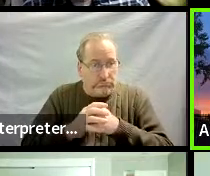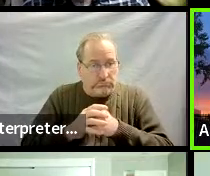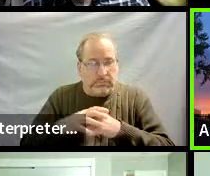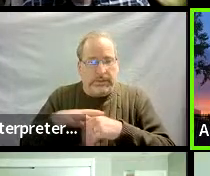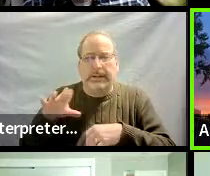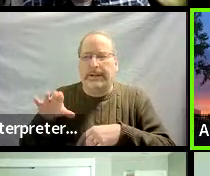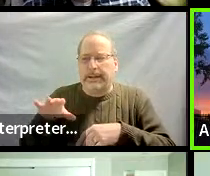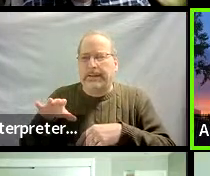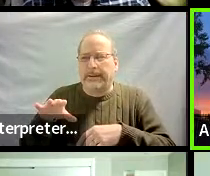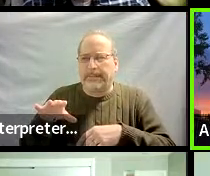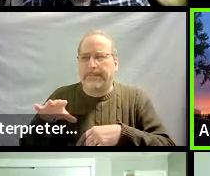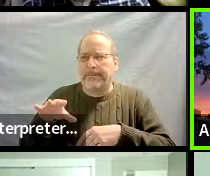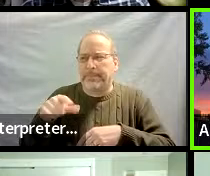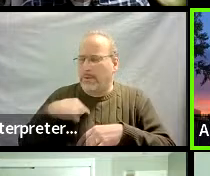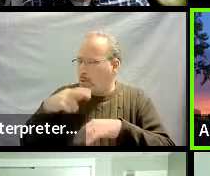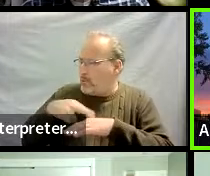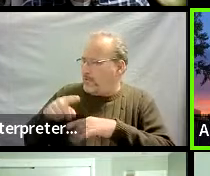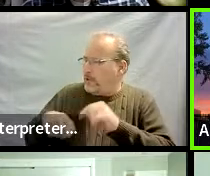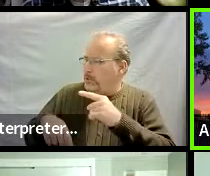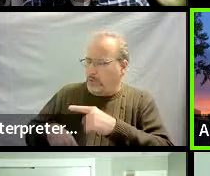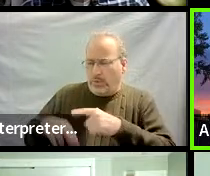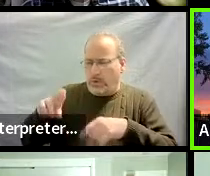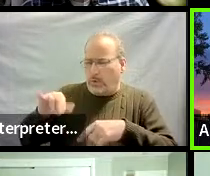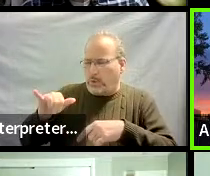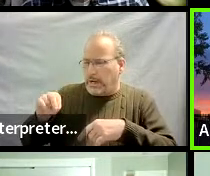Ryan, I'm going to defer to you on that one. Where did Ryan go?